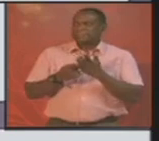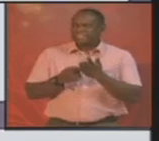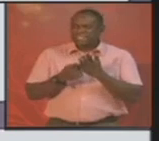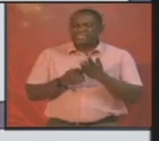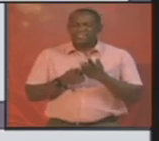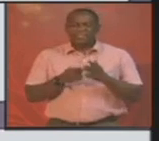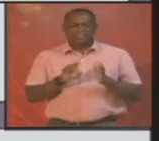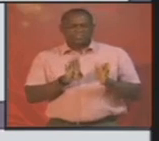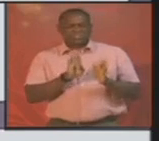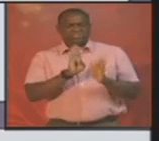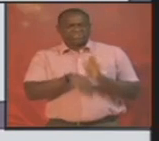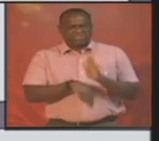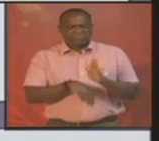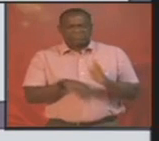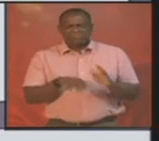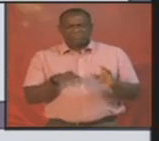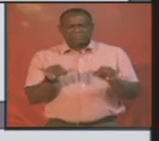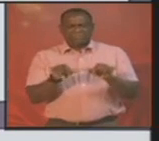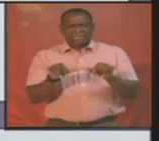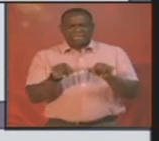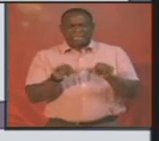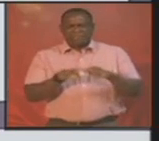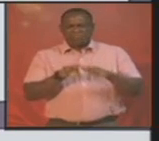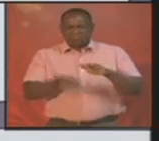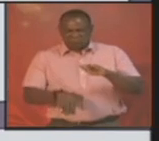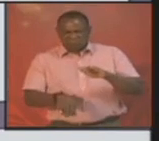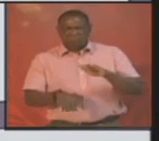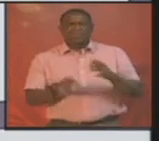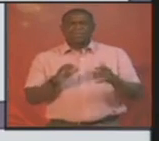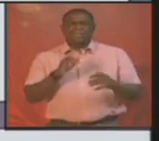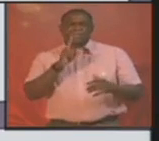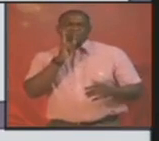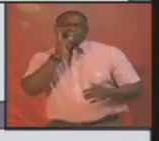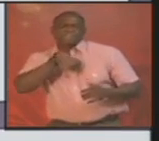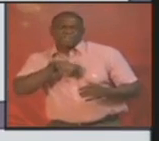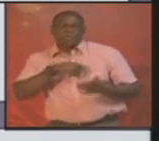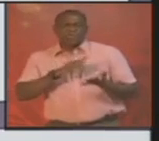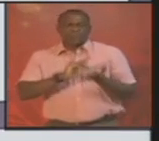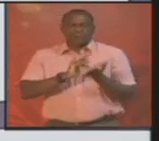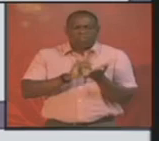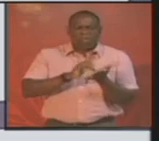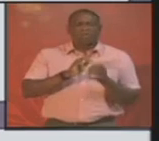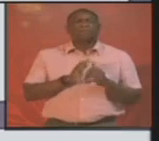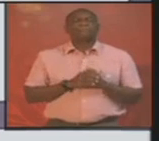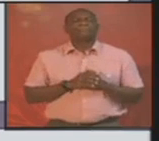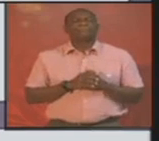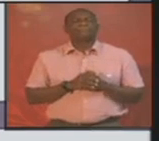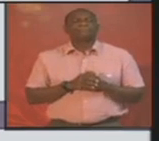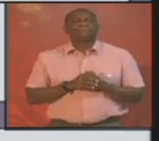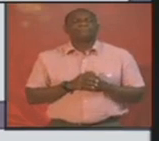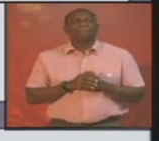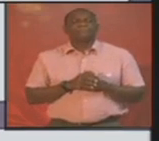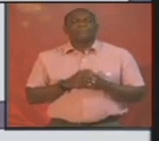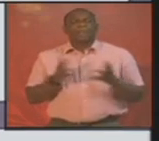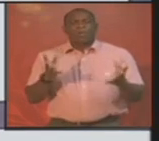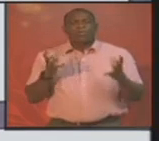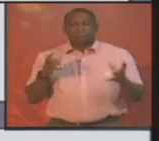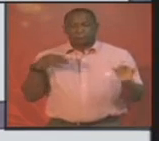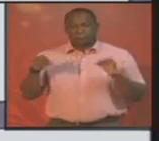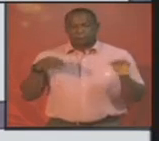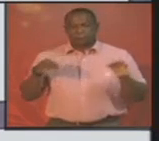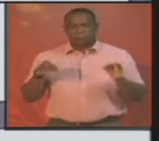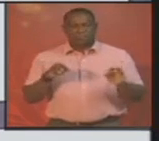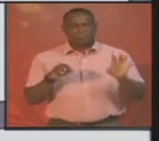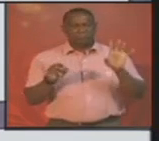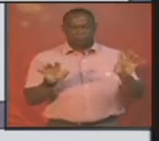drugs. Just to set the context of the presentation and to differentiate the difference between those 3